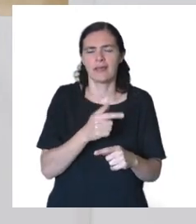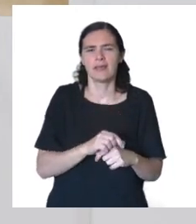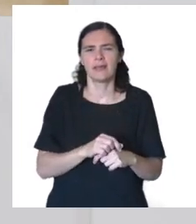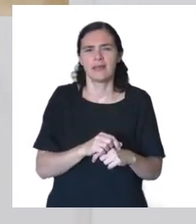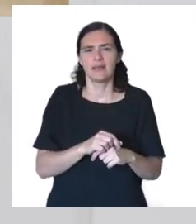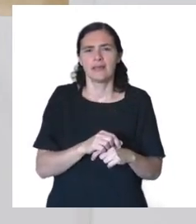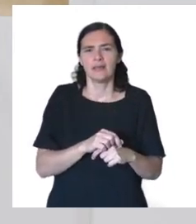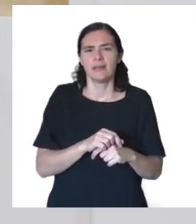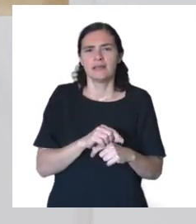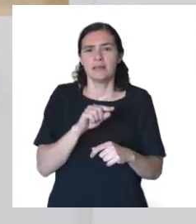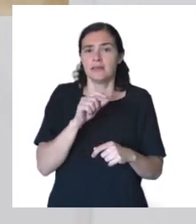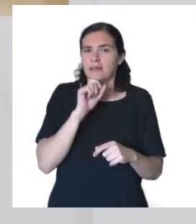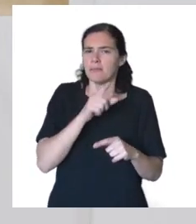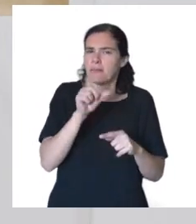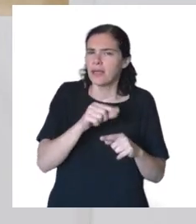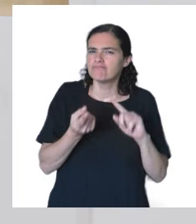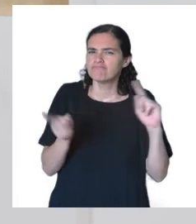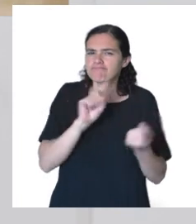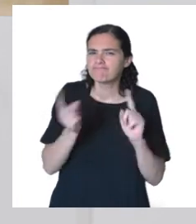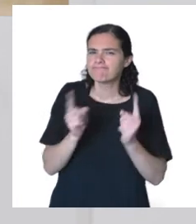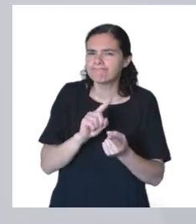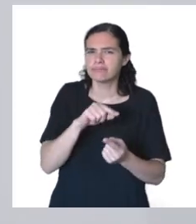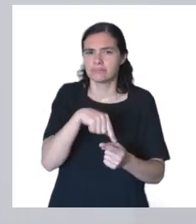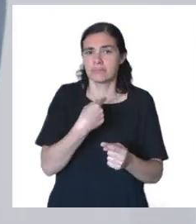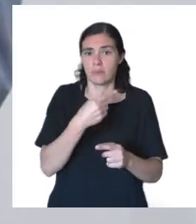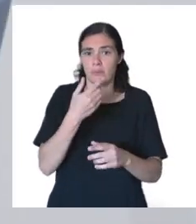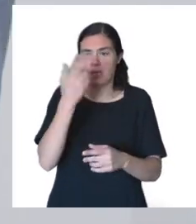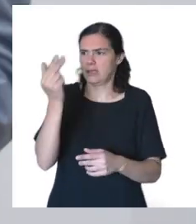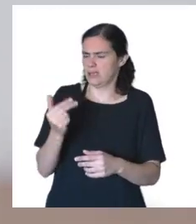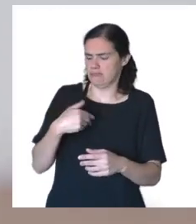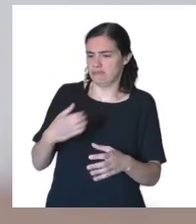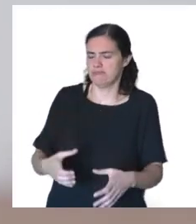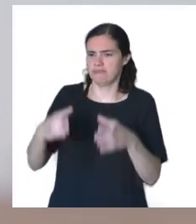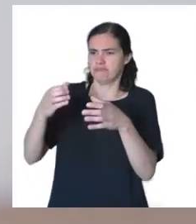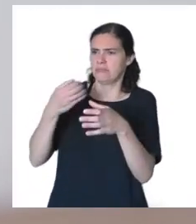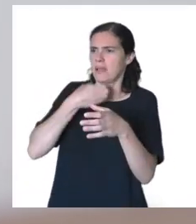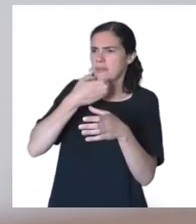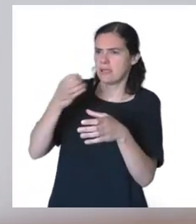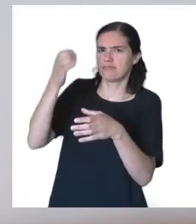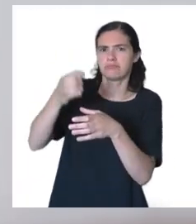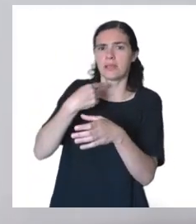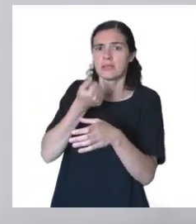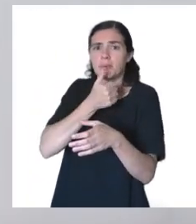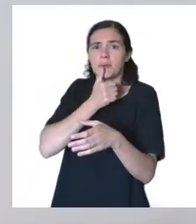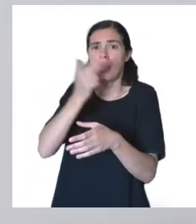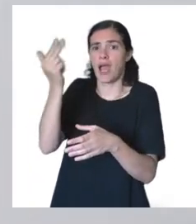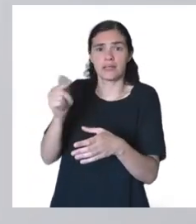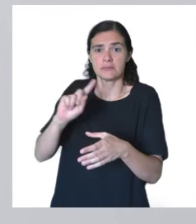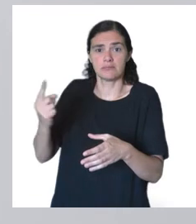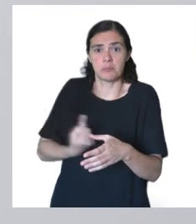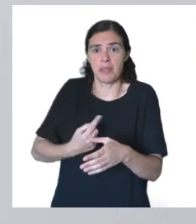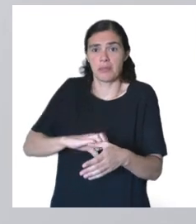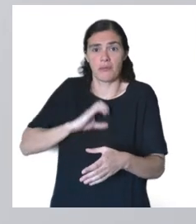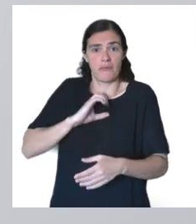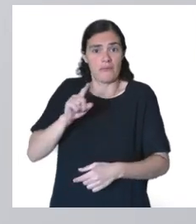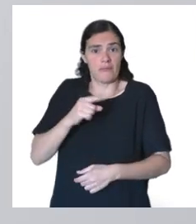early objects that also ended up being controversial. An artist put an apple on a pedestal and decided it was art. So we have